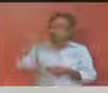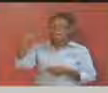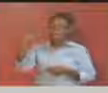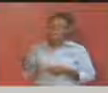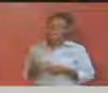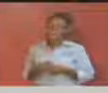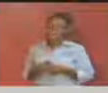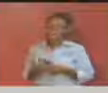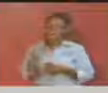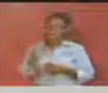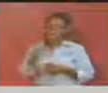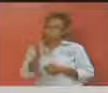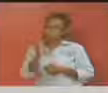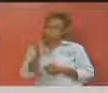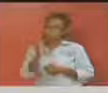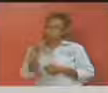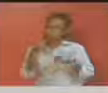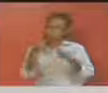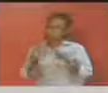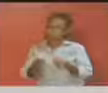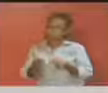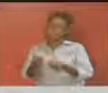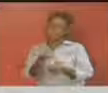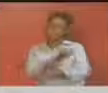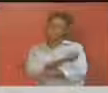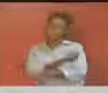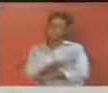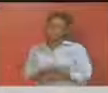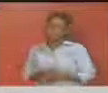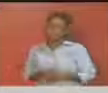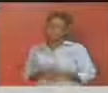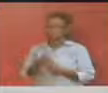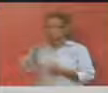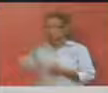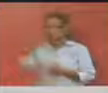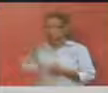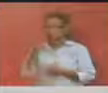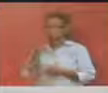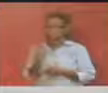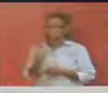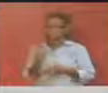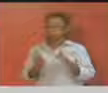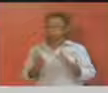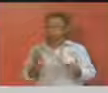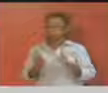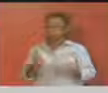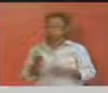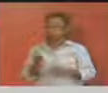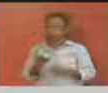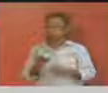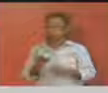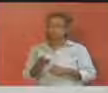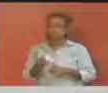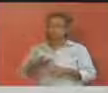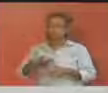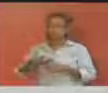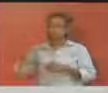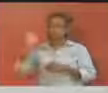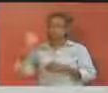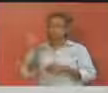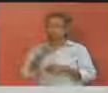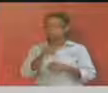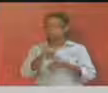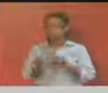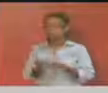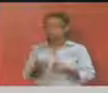the vast majority of the 140 persons who have died have comorbidities like diabetes